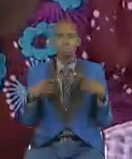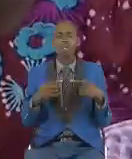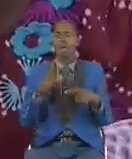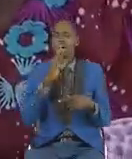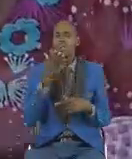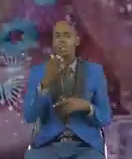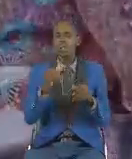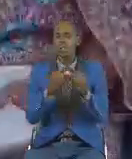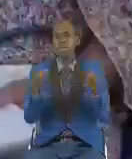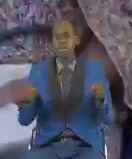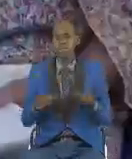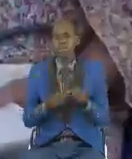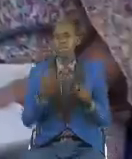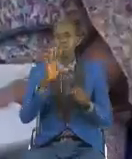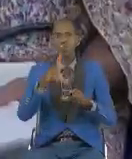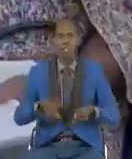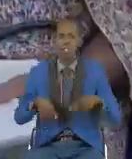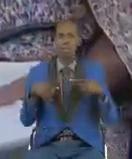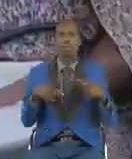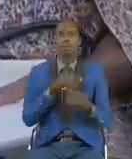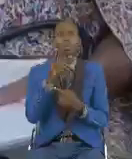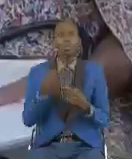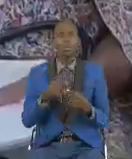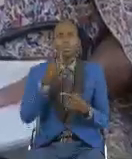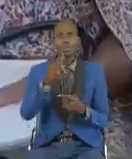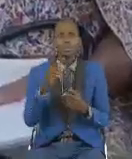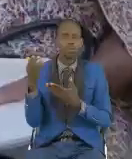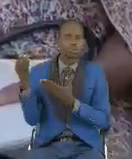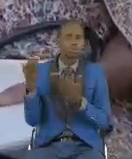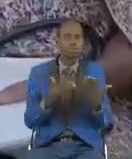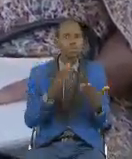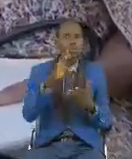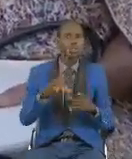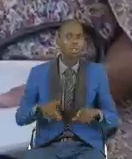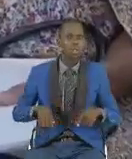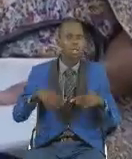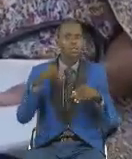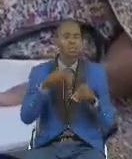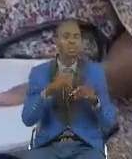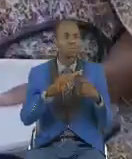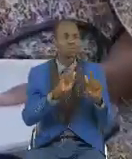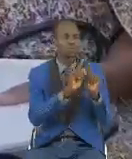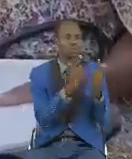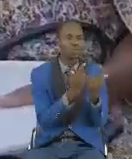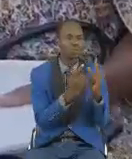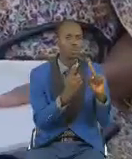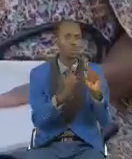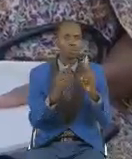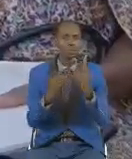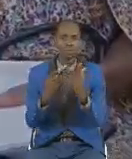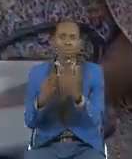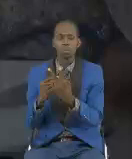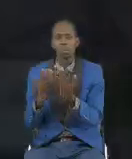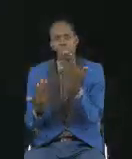life when you break your life into compartments? 1, 2, 3, maybe up to